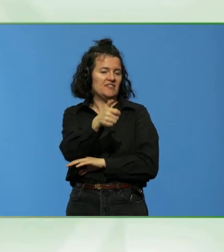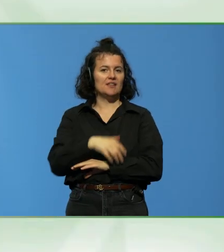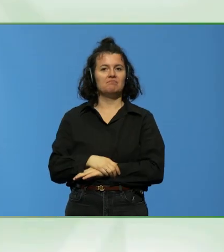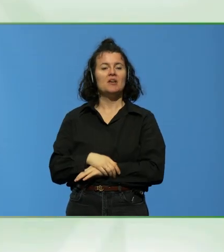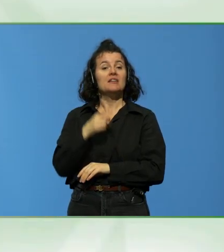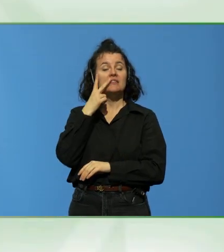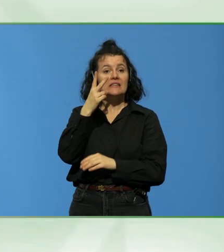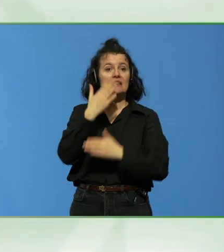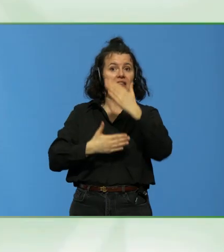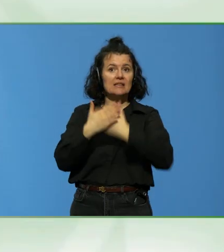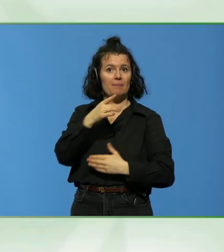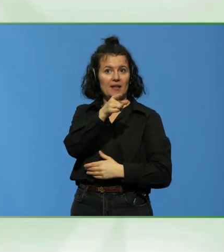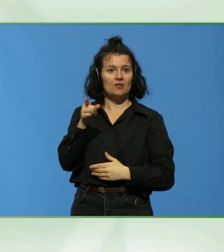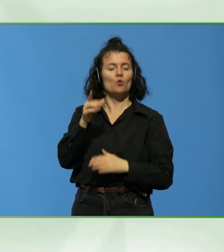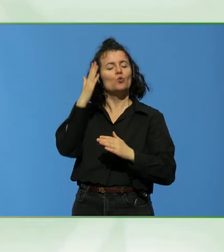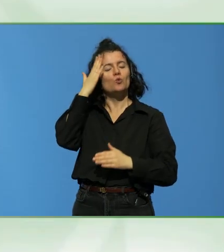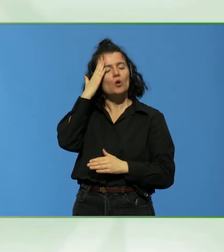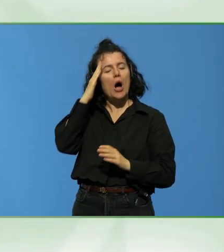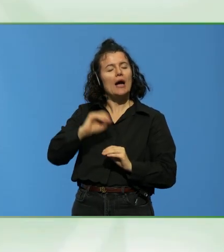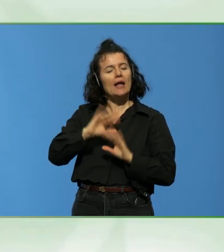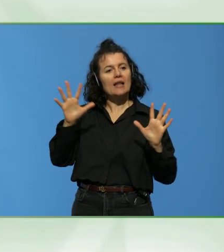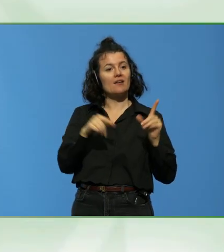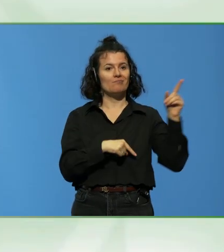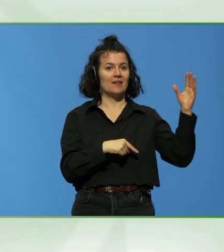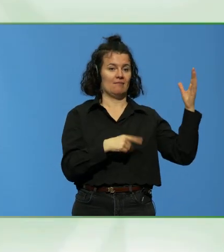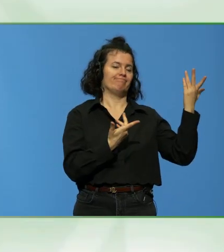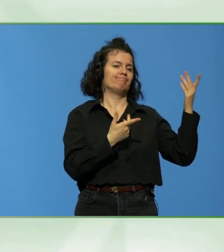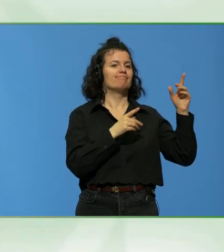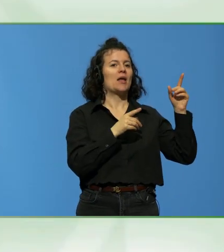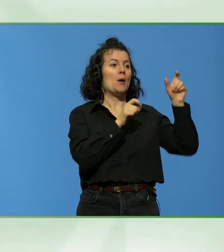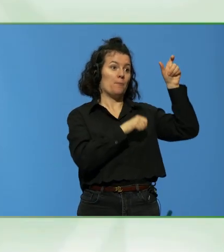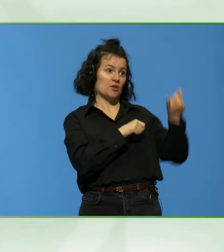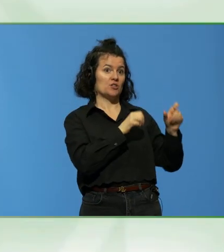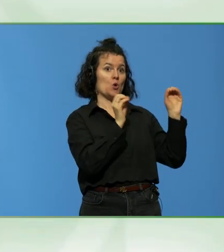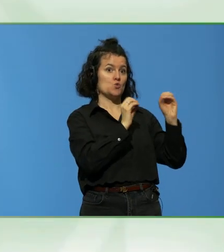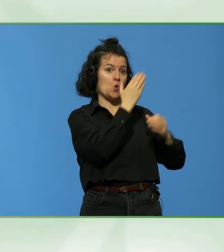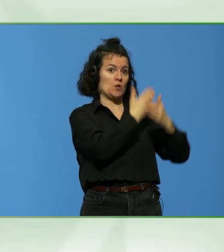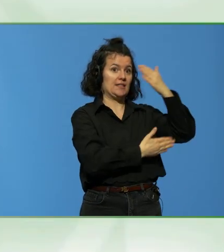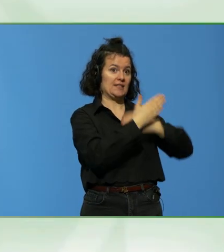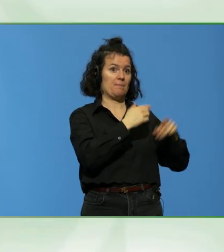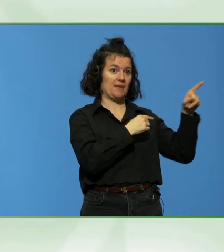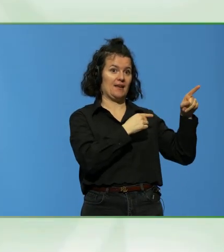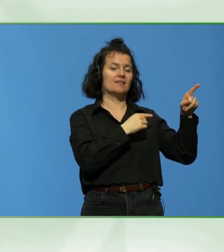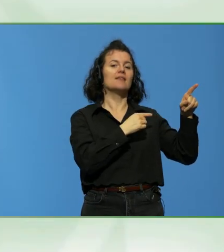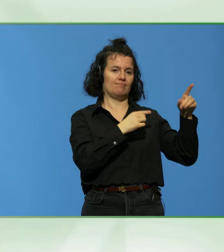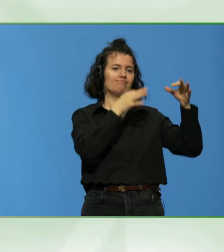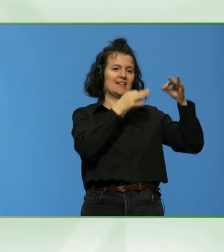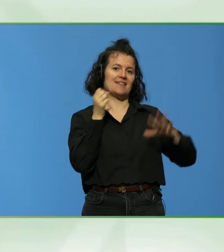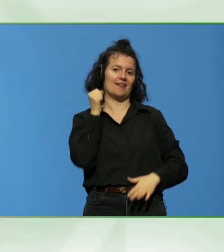see content that is for us, but done to us. But